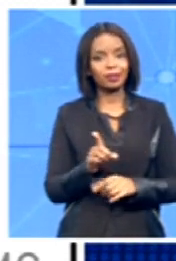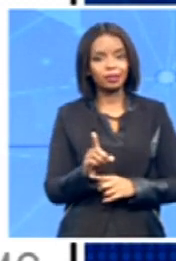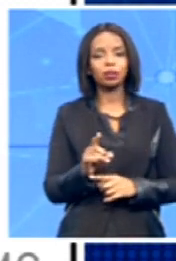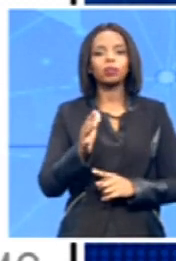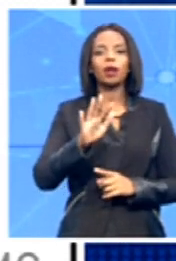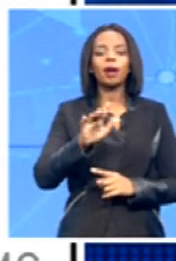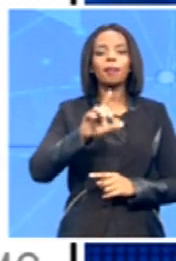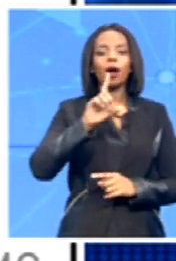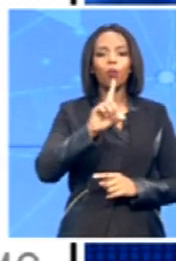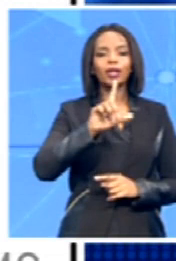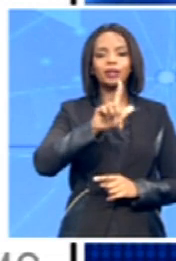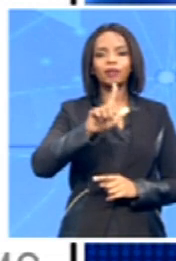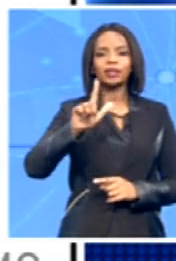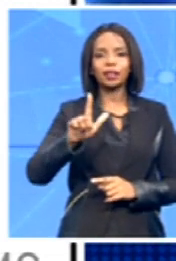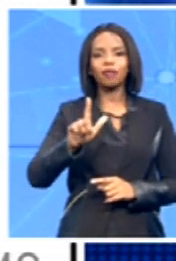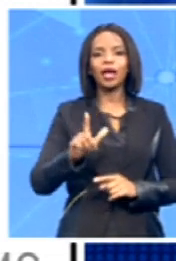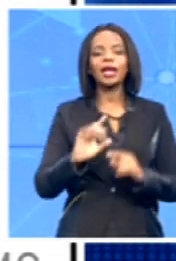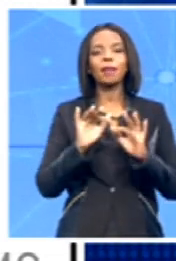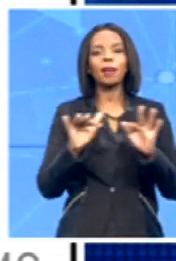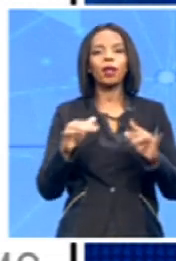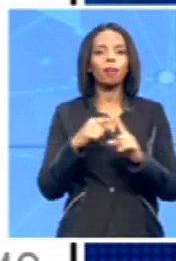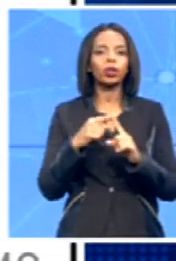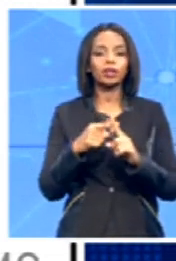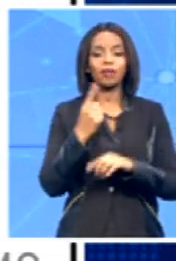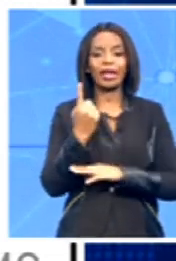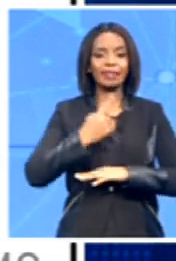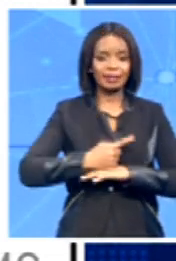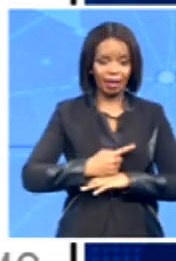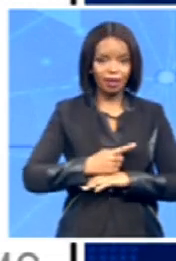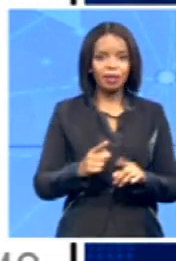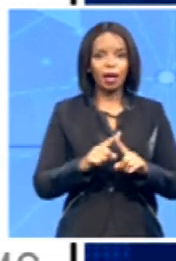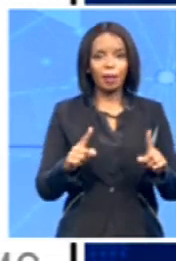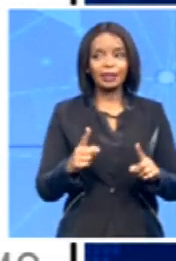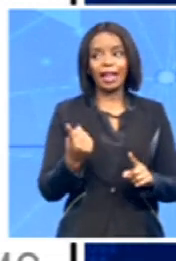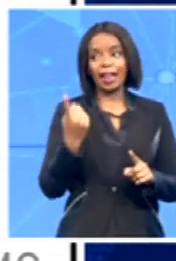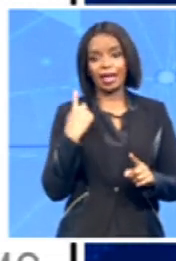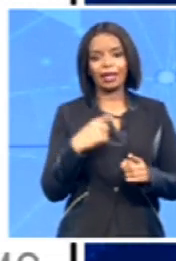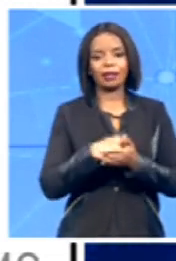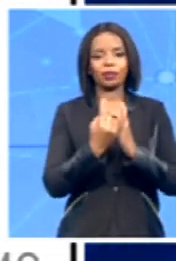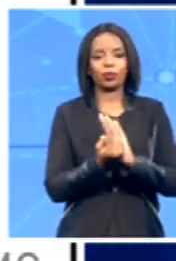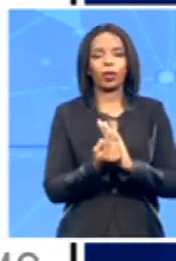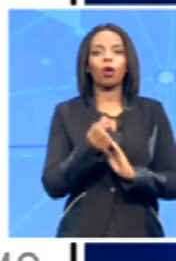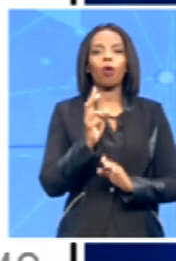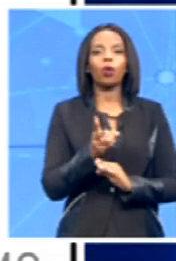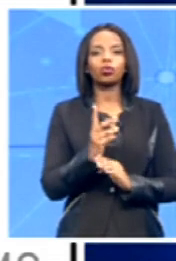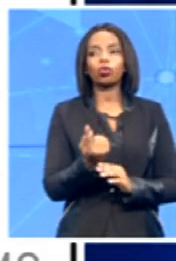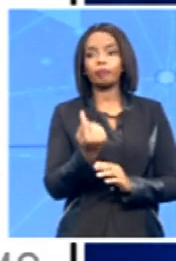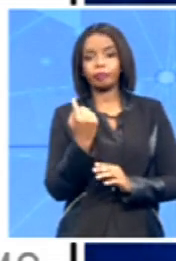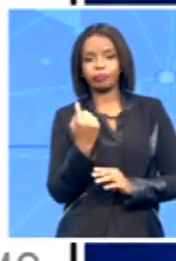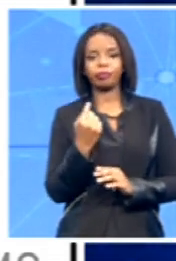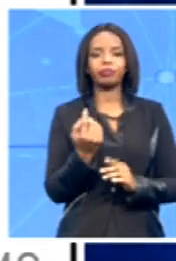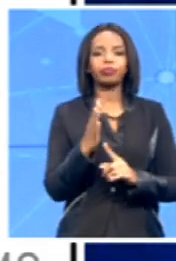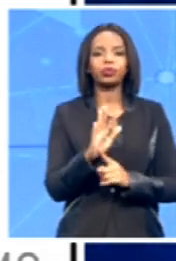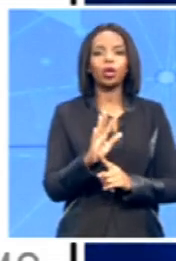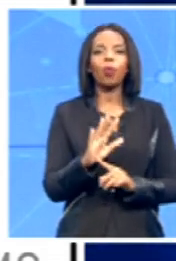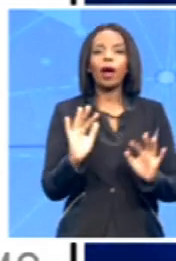this week. But as I said last week, that was also influenced by the testing patterns over the festive